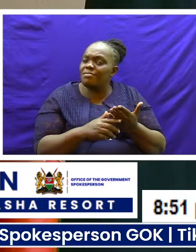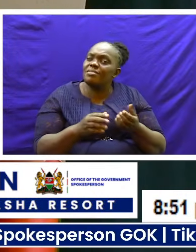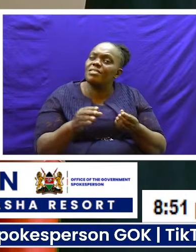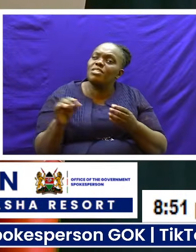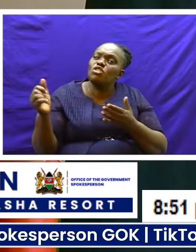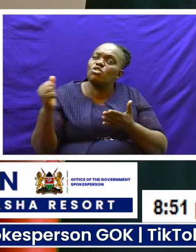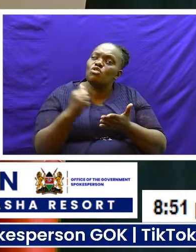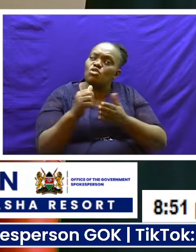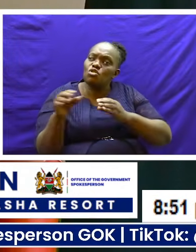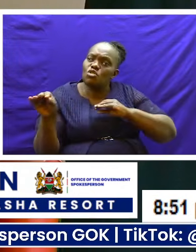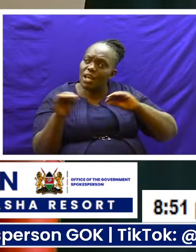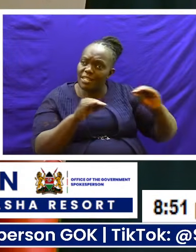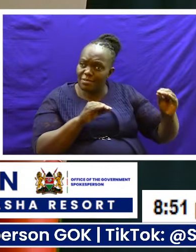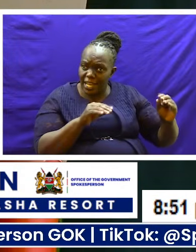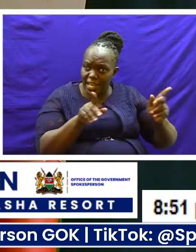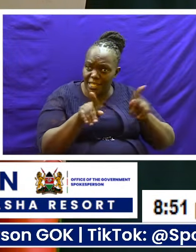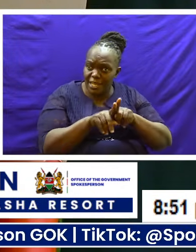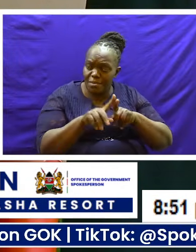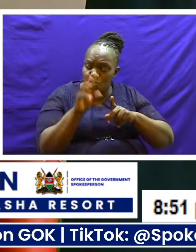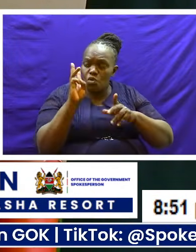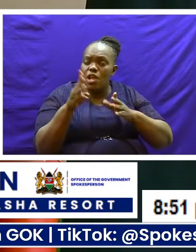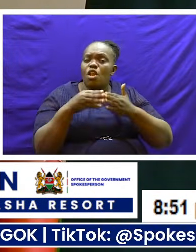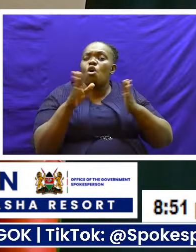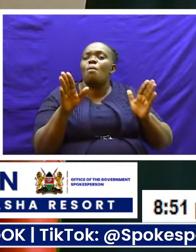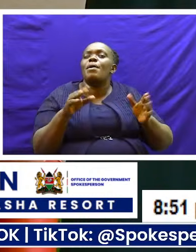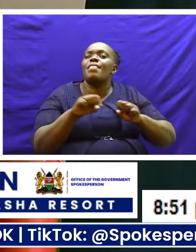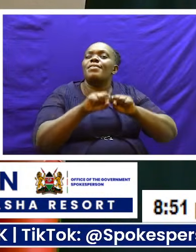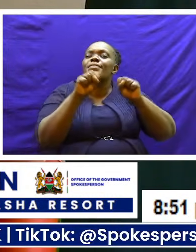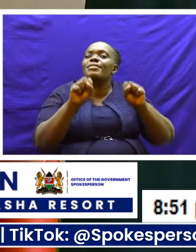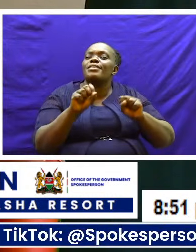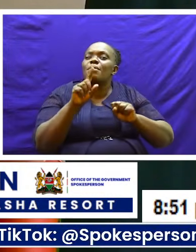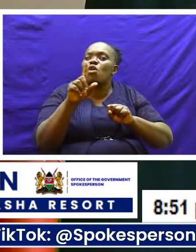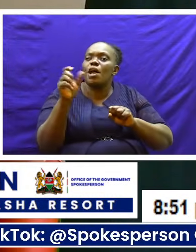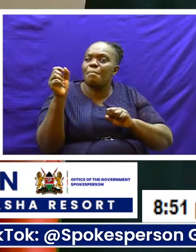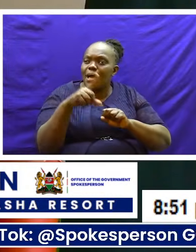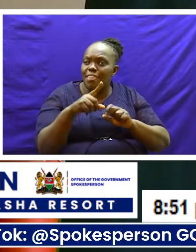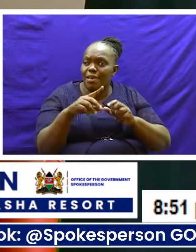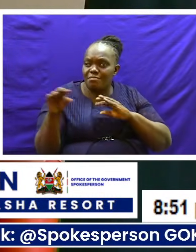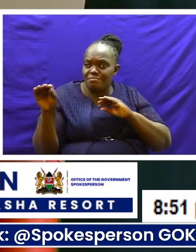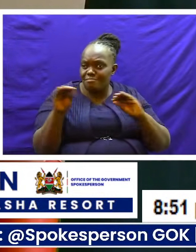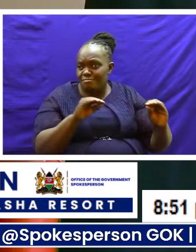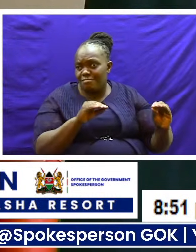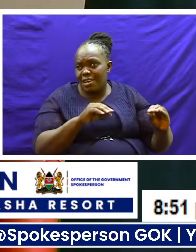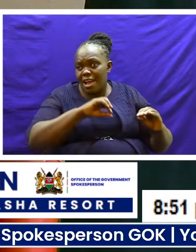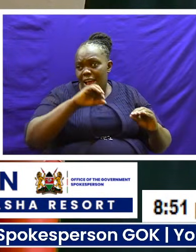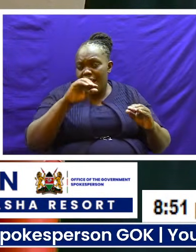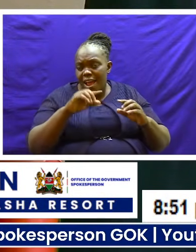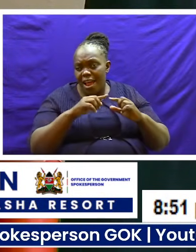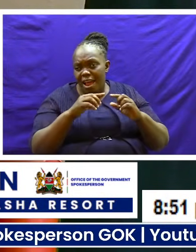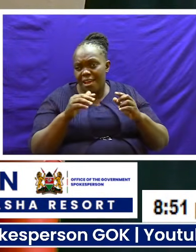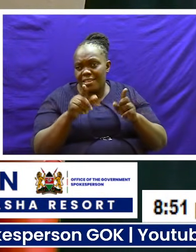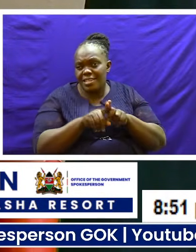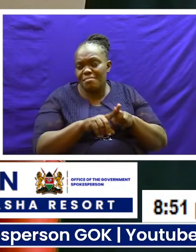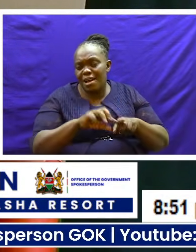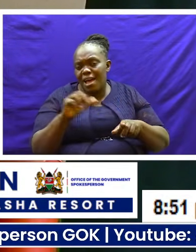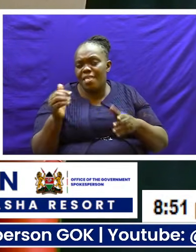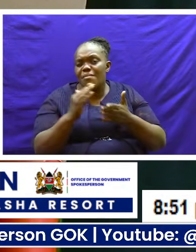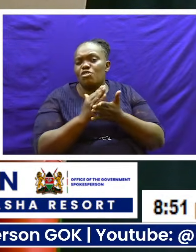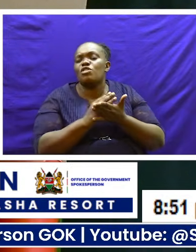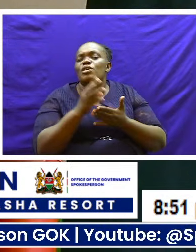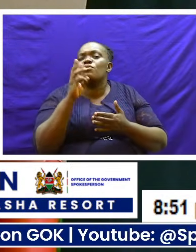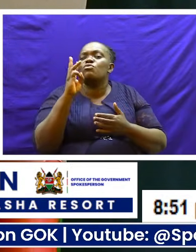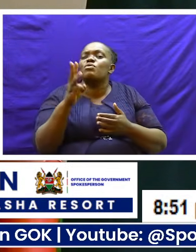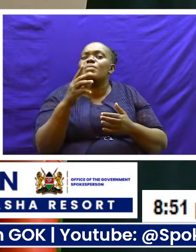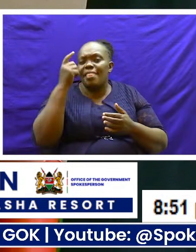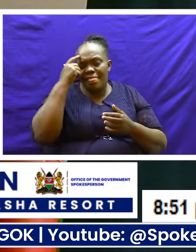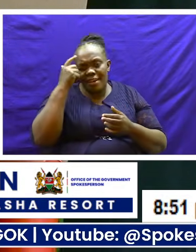transfer. So we will open the system for a month for you to transfer to, again, any other program that you wish. I